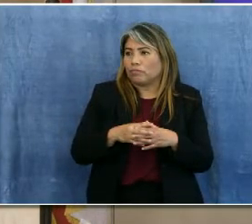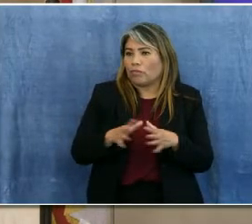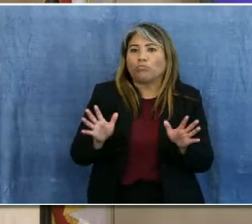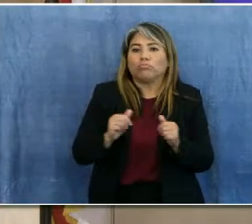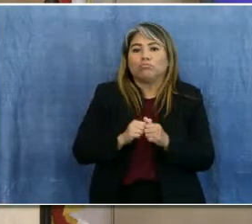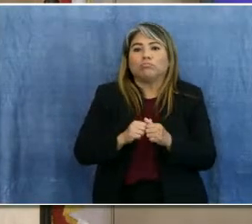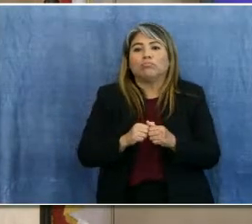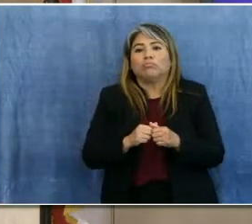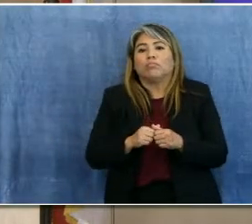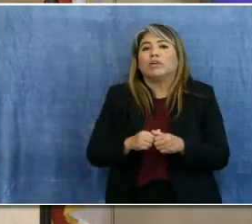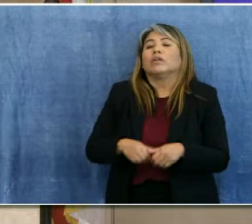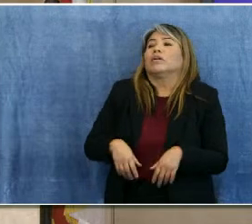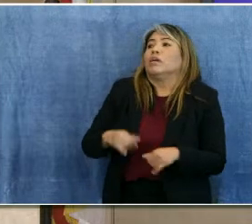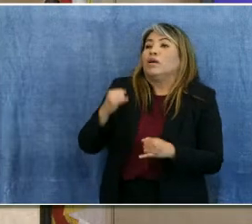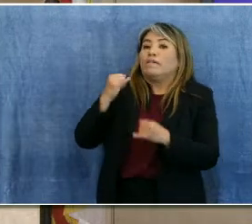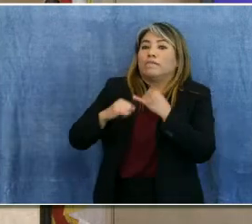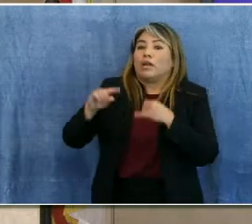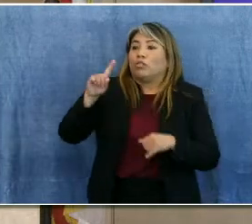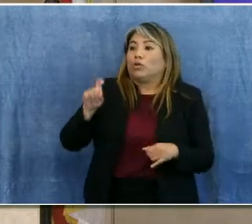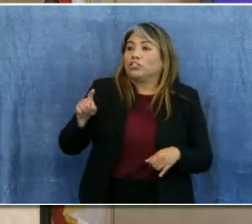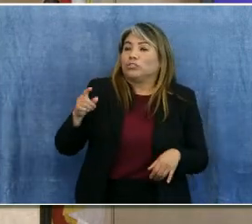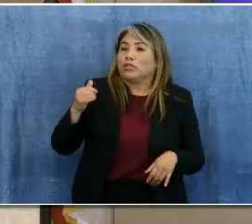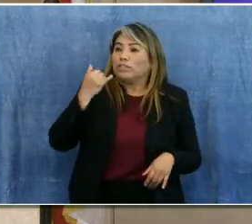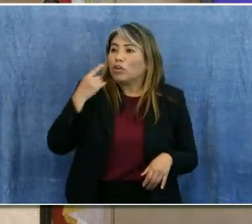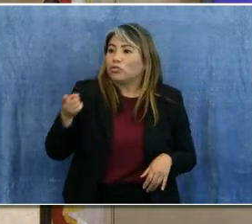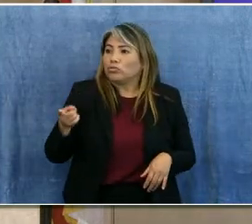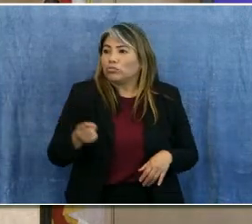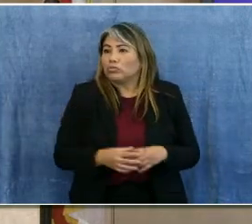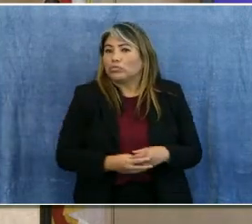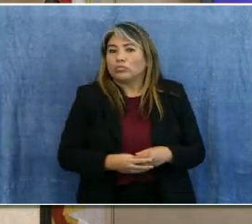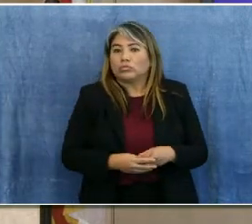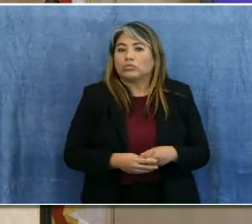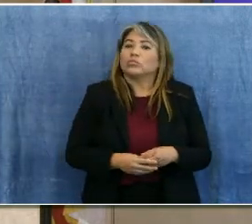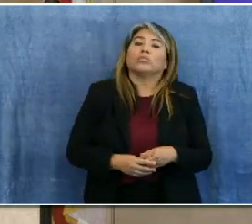Okay, I think we have one final call-in question.